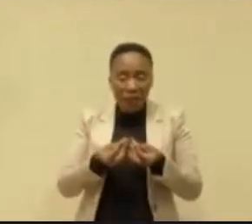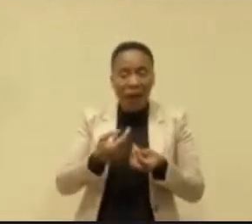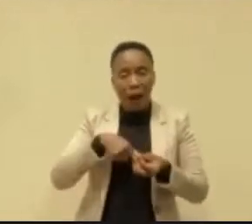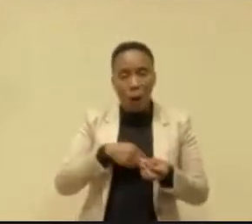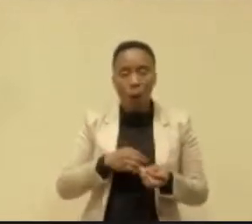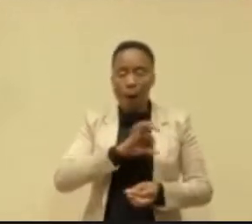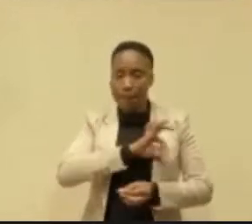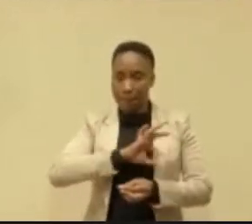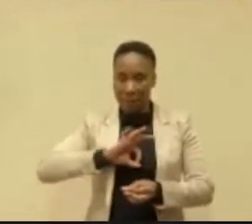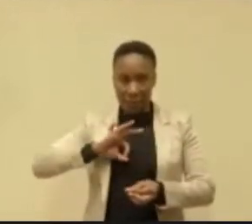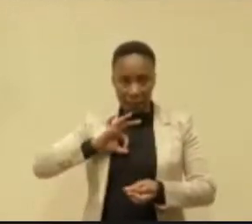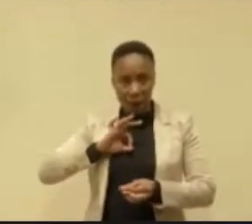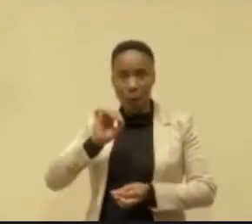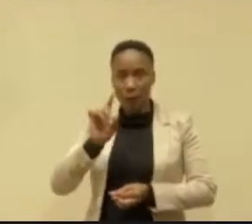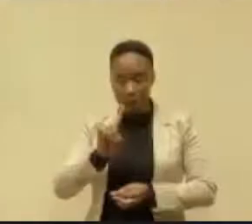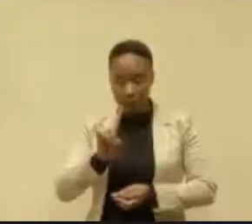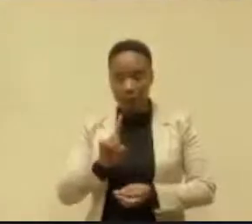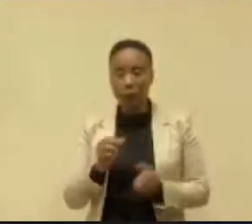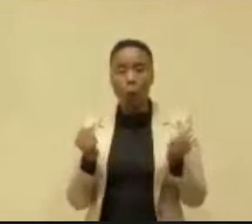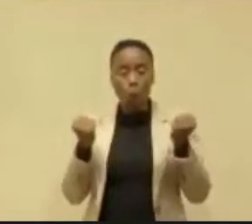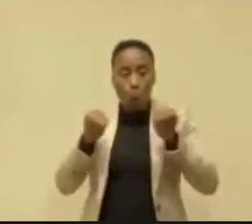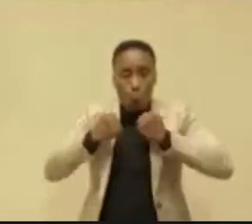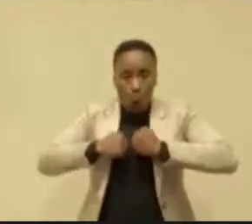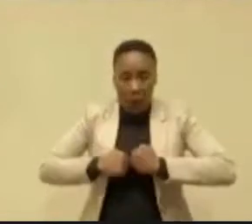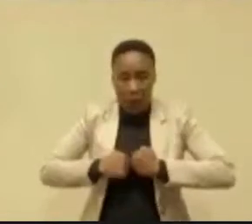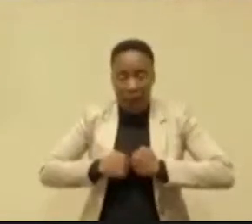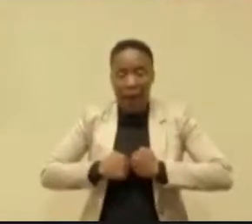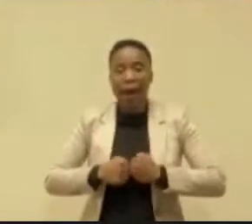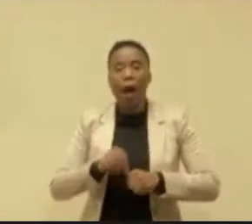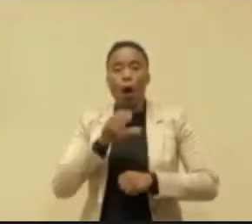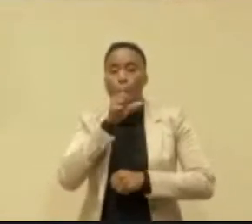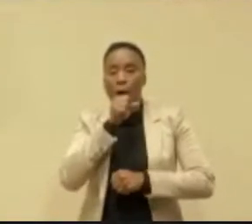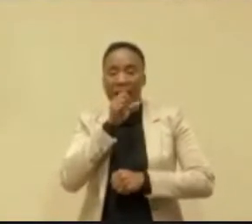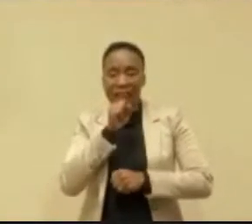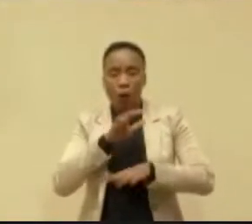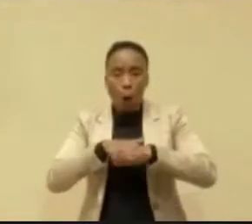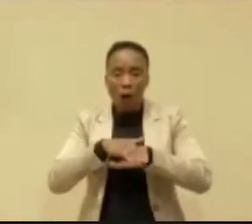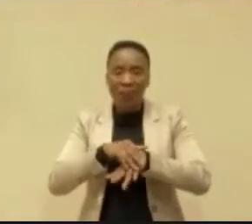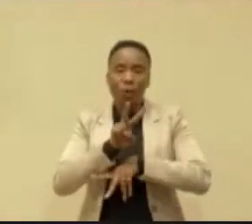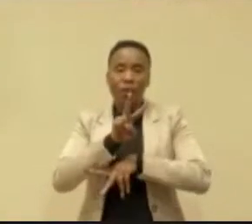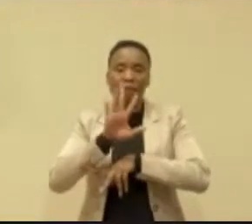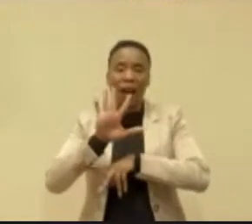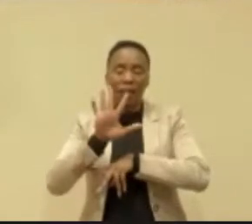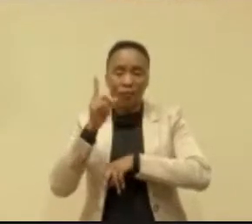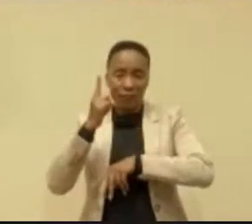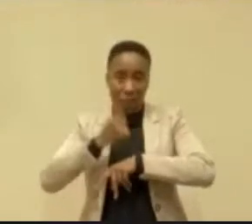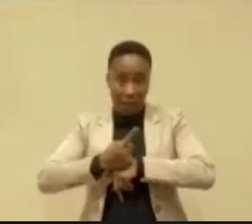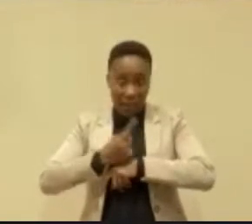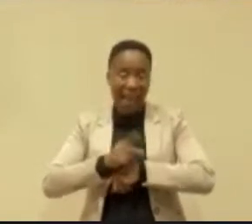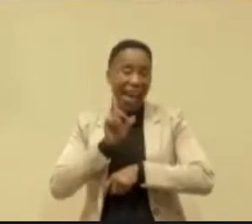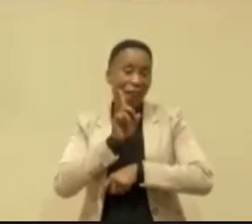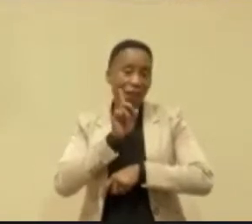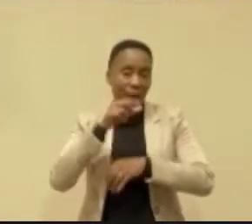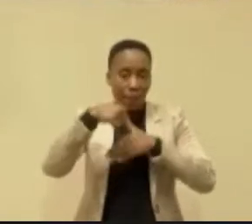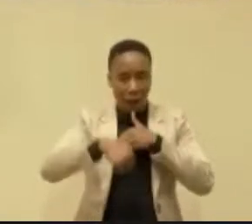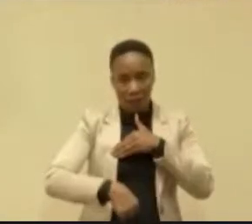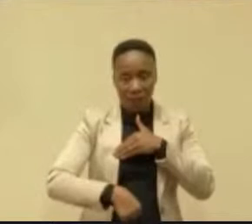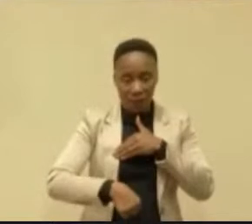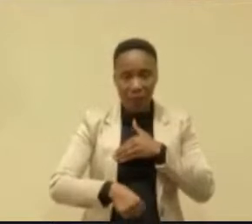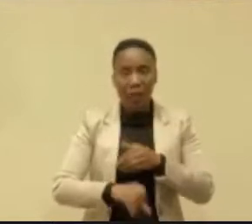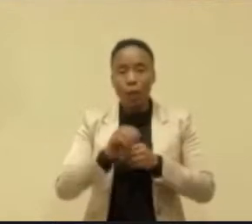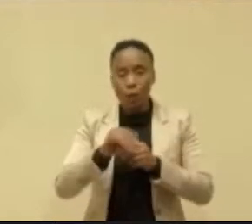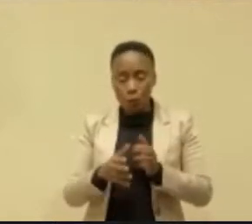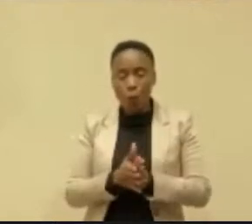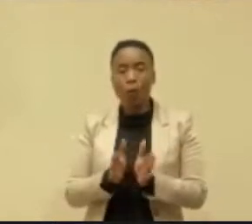mayors that we were orange on the 25th of every month so that we make this